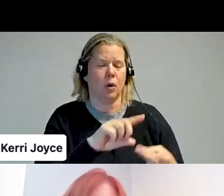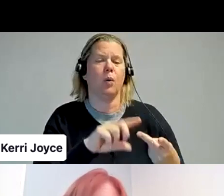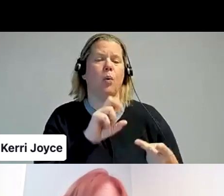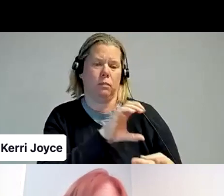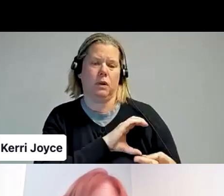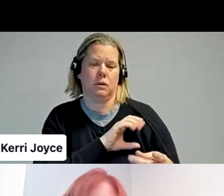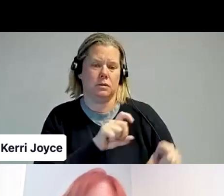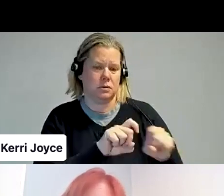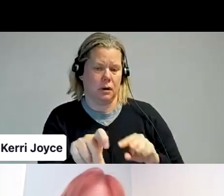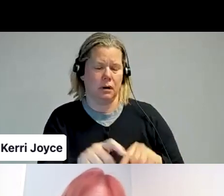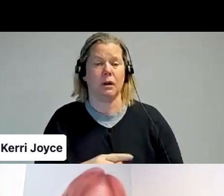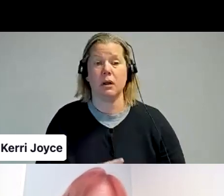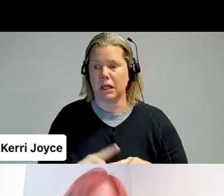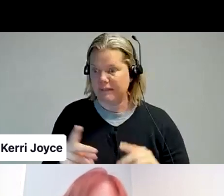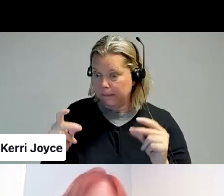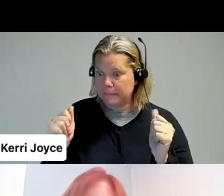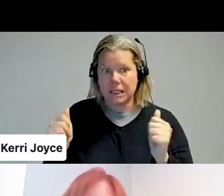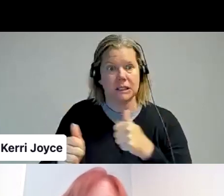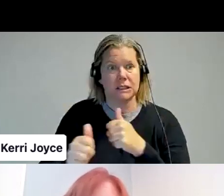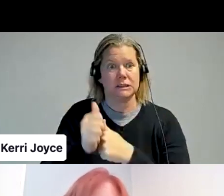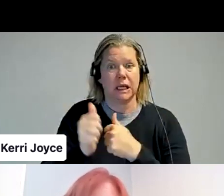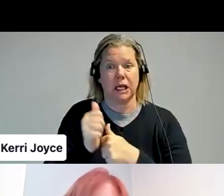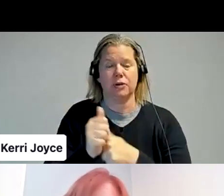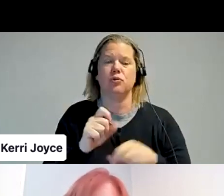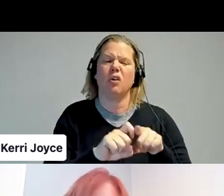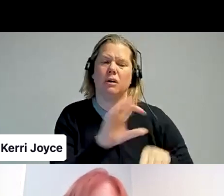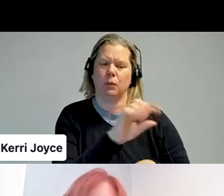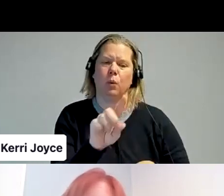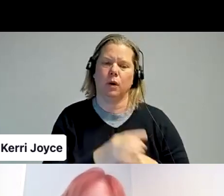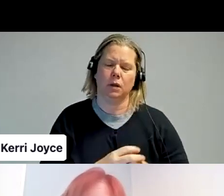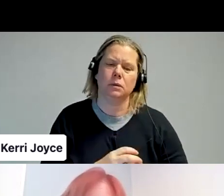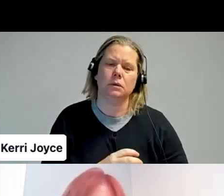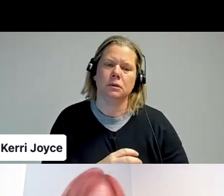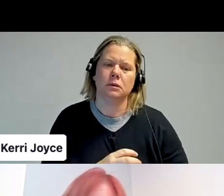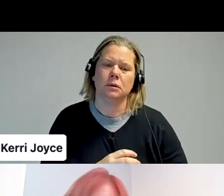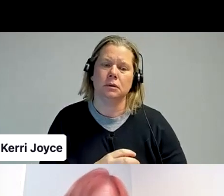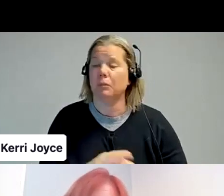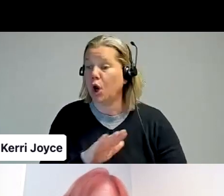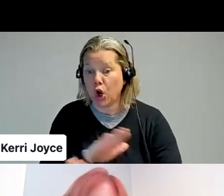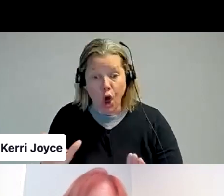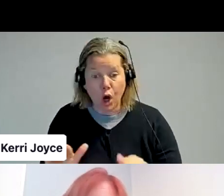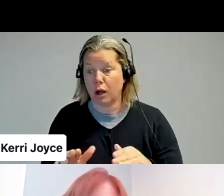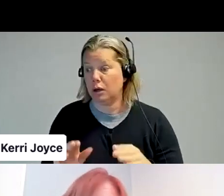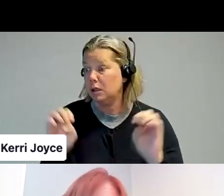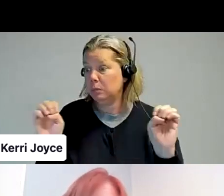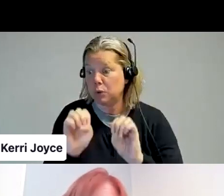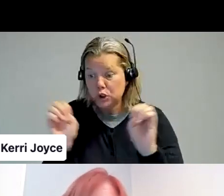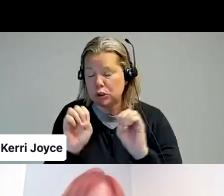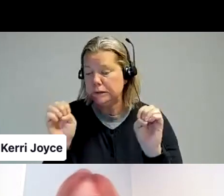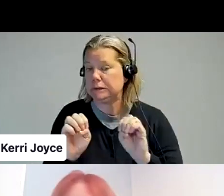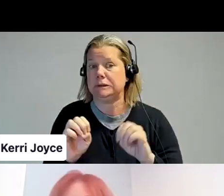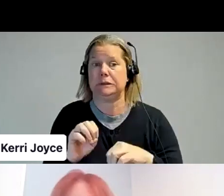keep in mind is if there's immediate danger, you do want to call 911. In non-emergency situations or